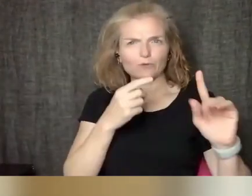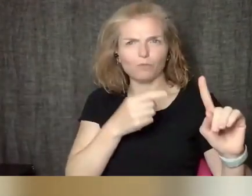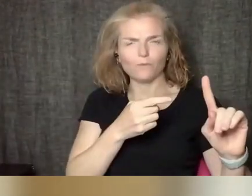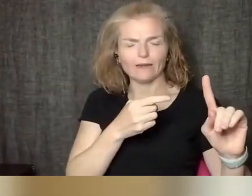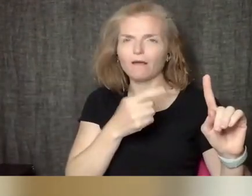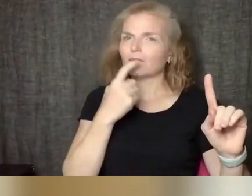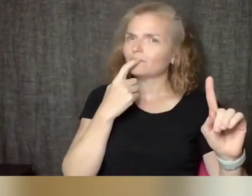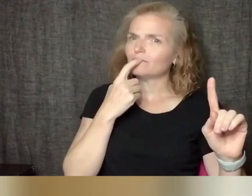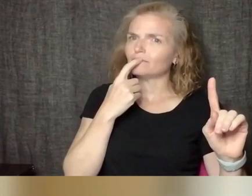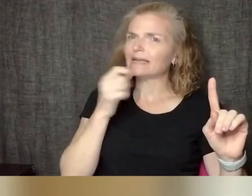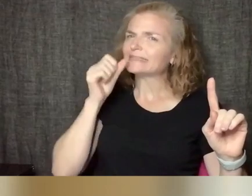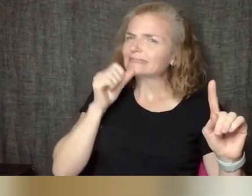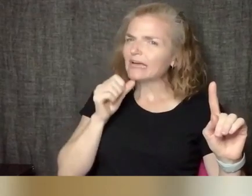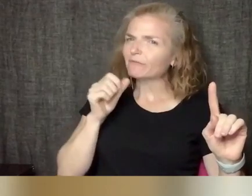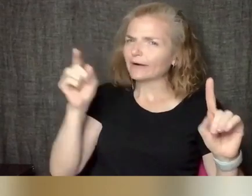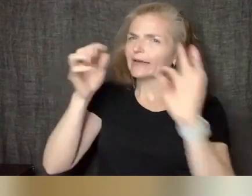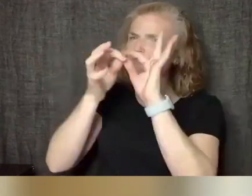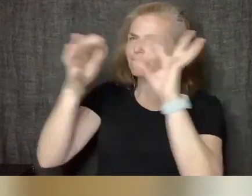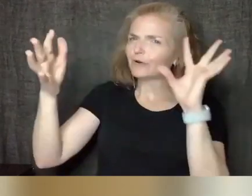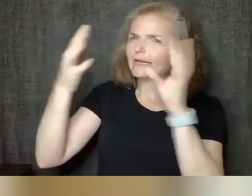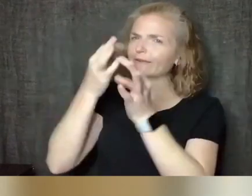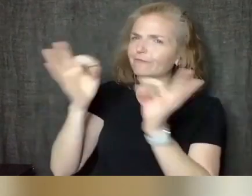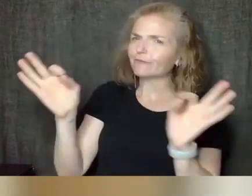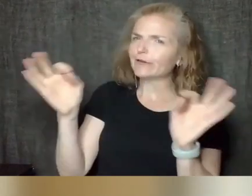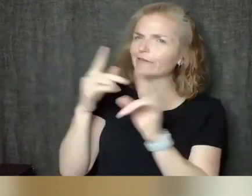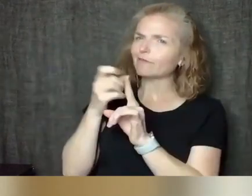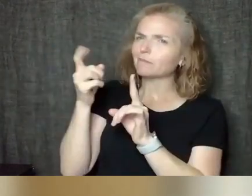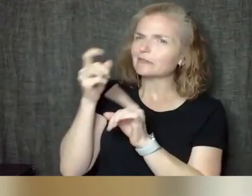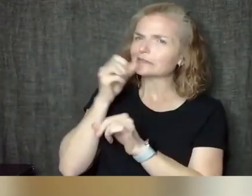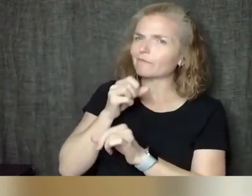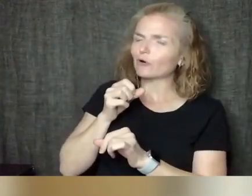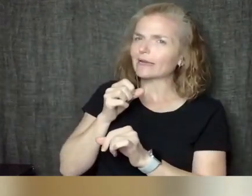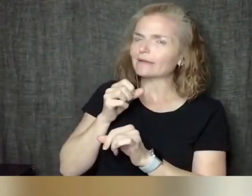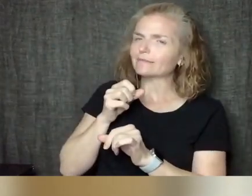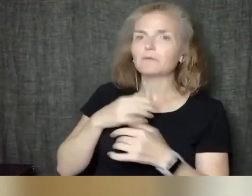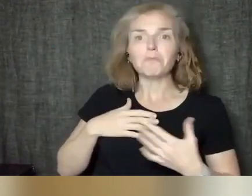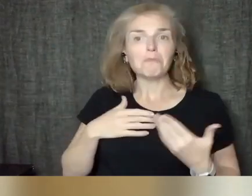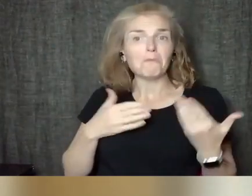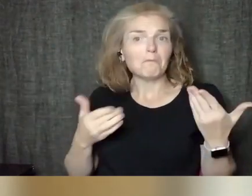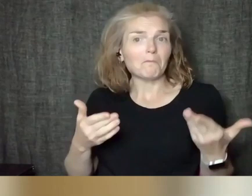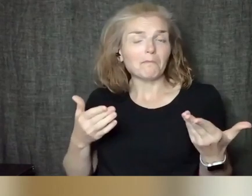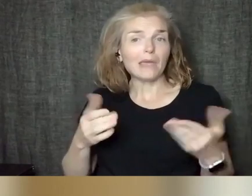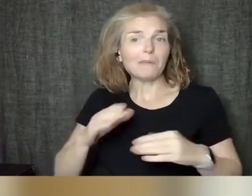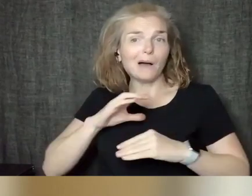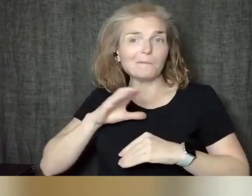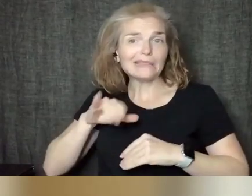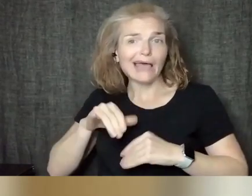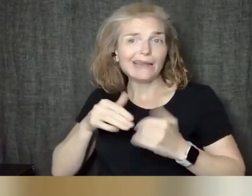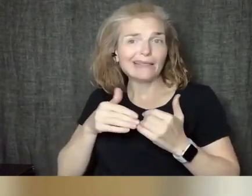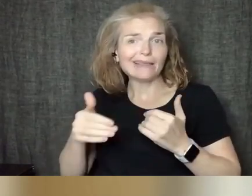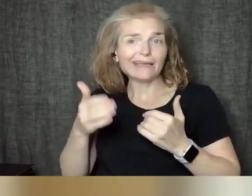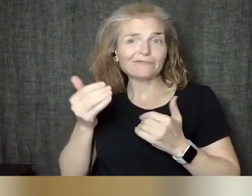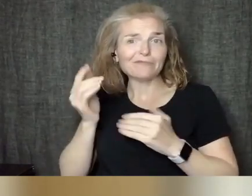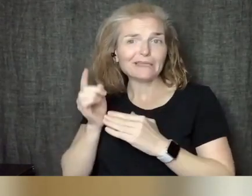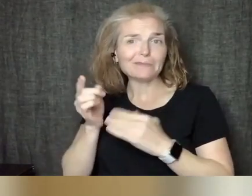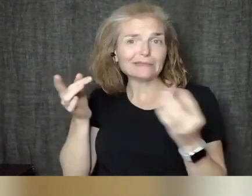causes of suffering. Now, I may not fully accomplish that in the next, you know, 50-minute meditation